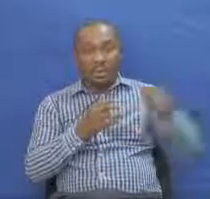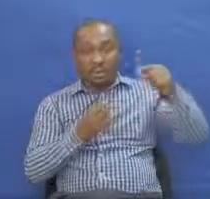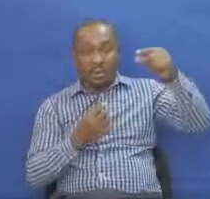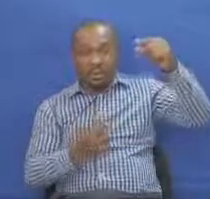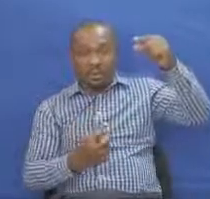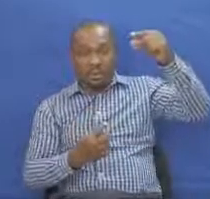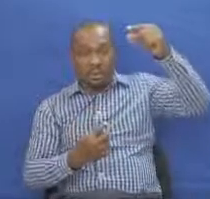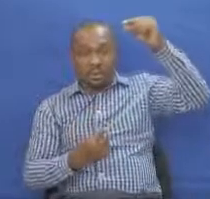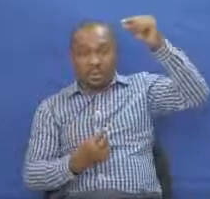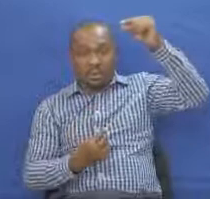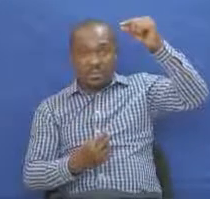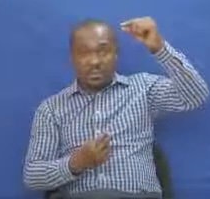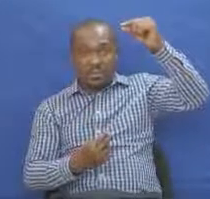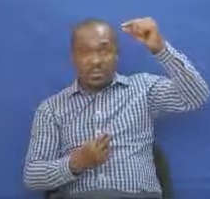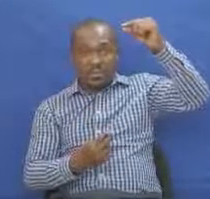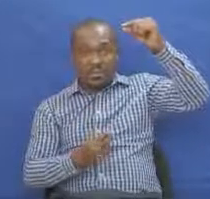Meristematic tissues.